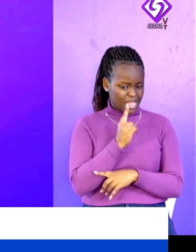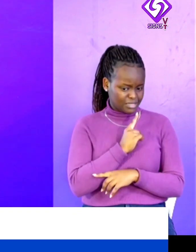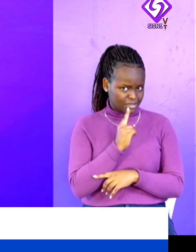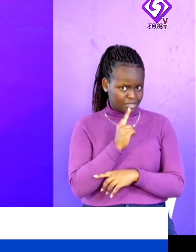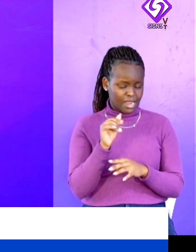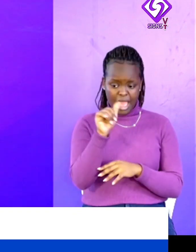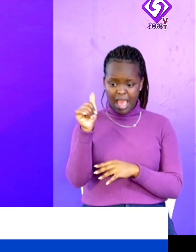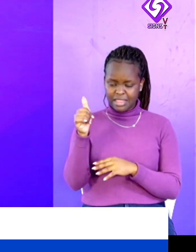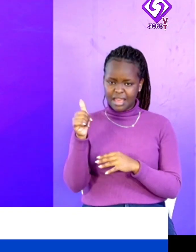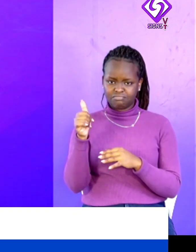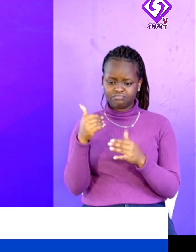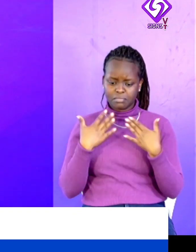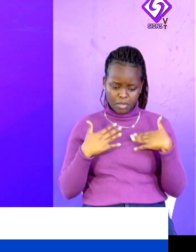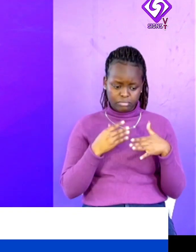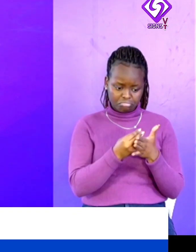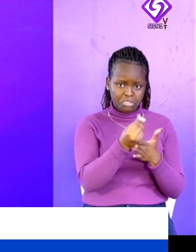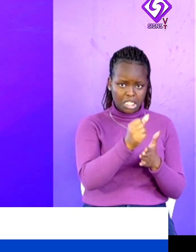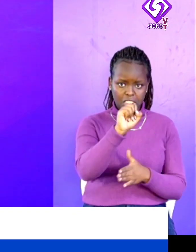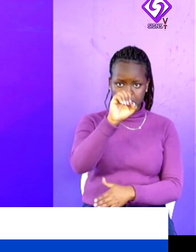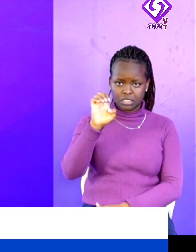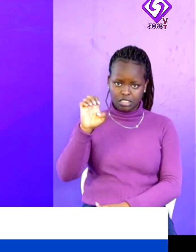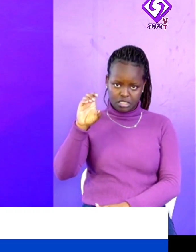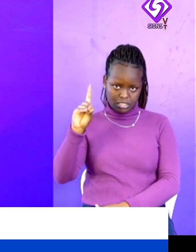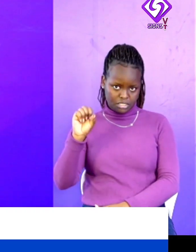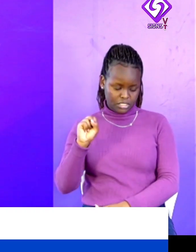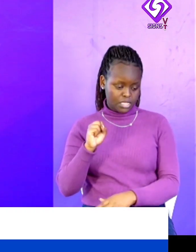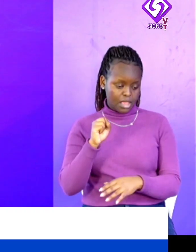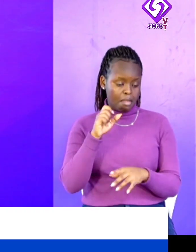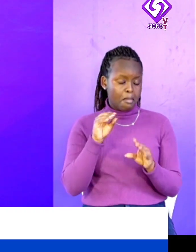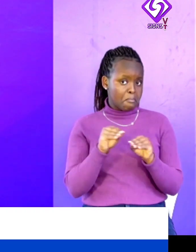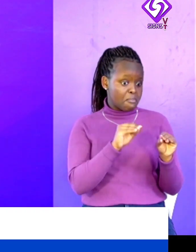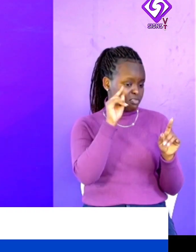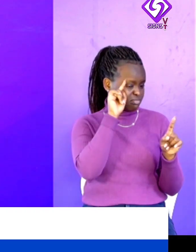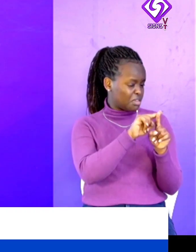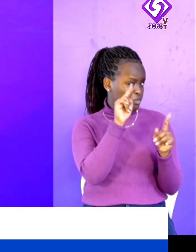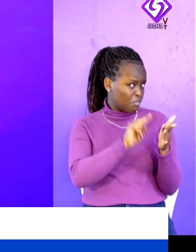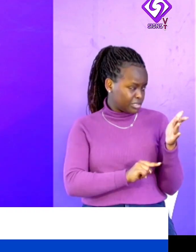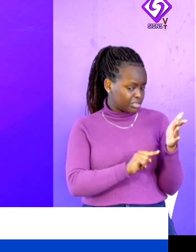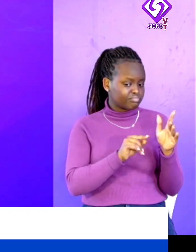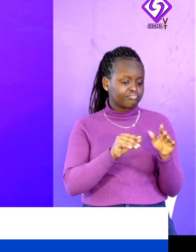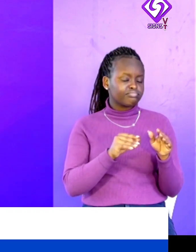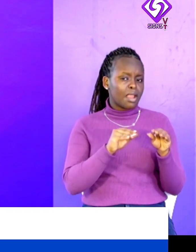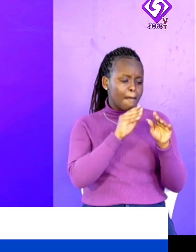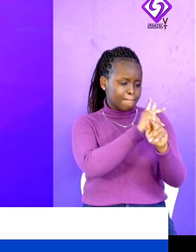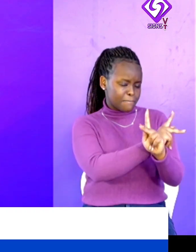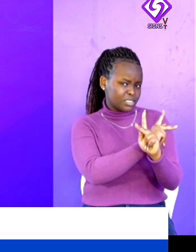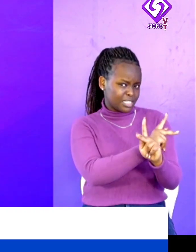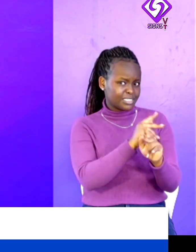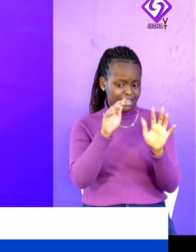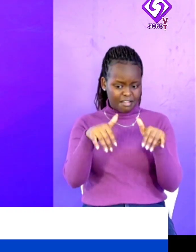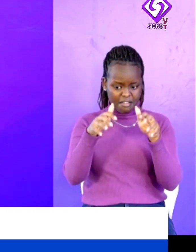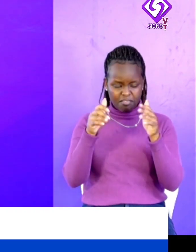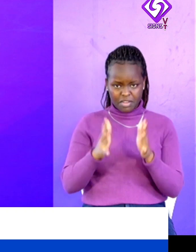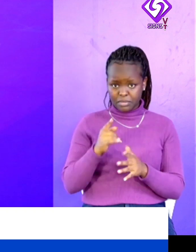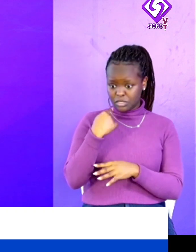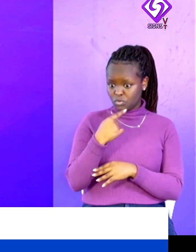outlets. The move is aimed at protecting farmers from unscrupulous dealers who sell substandard or